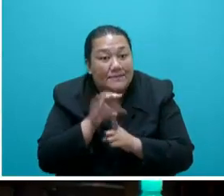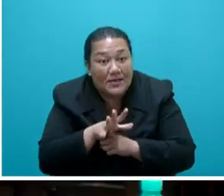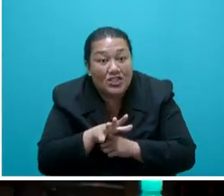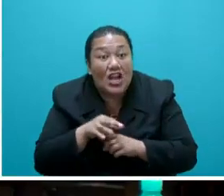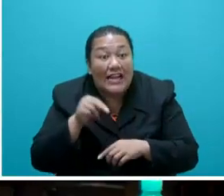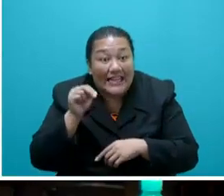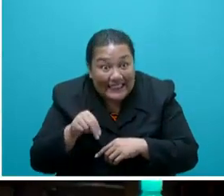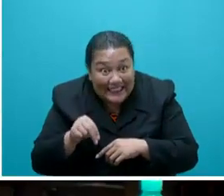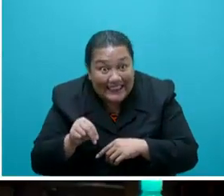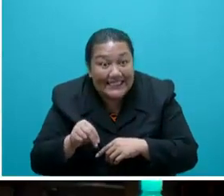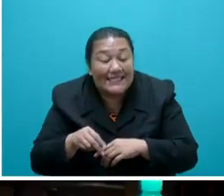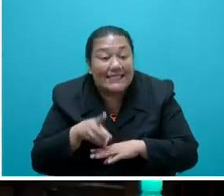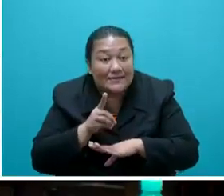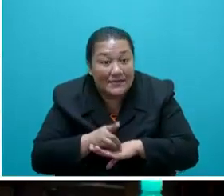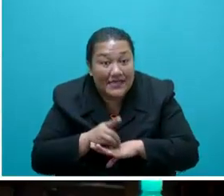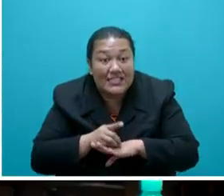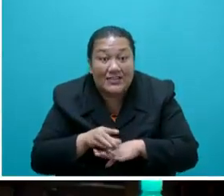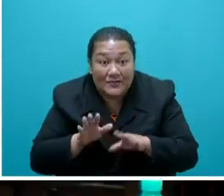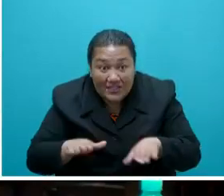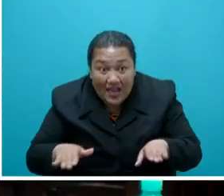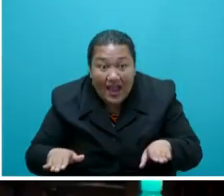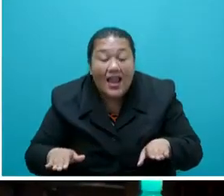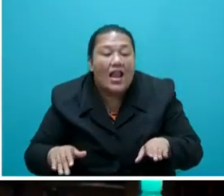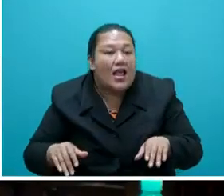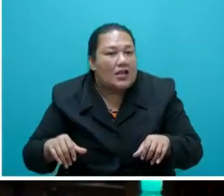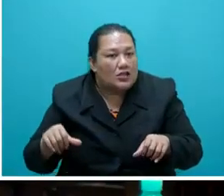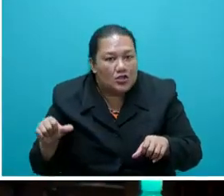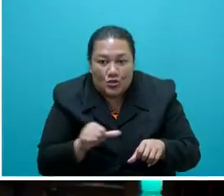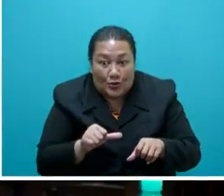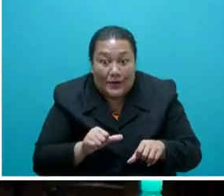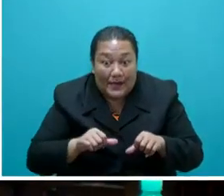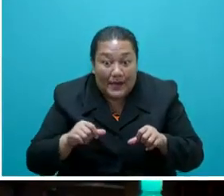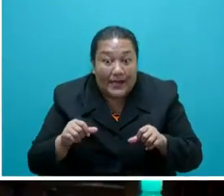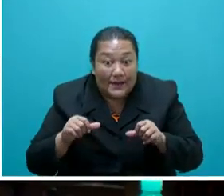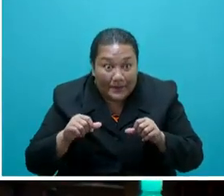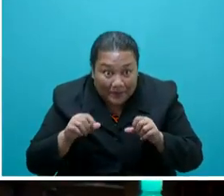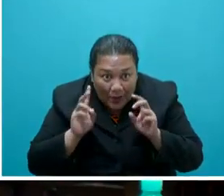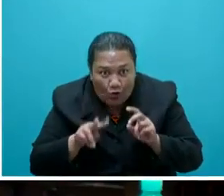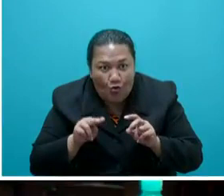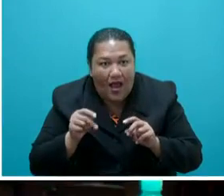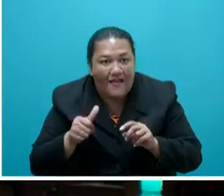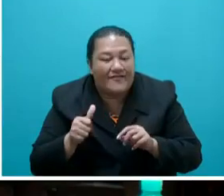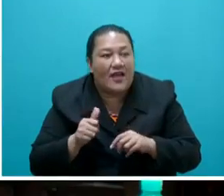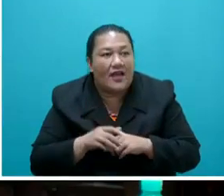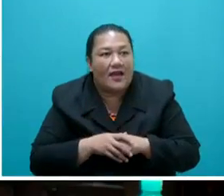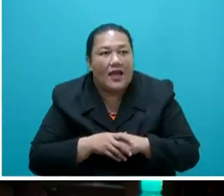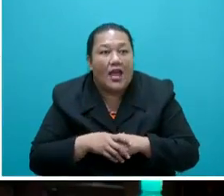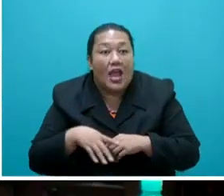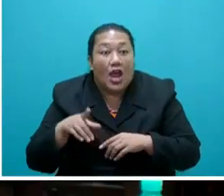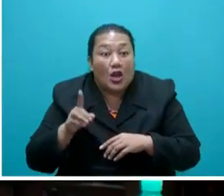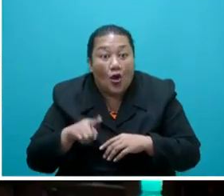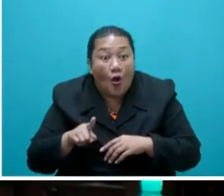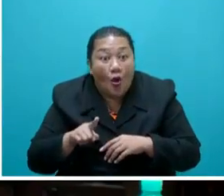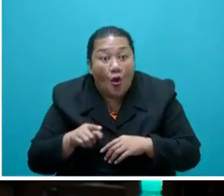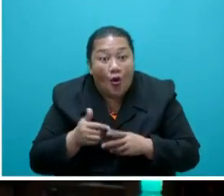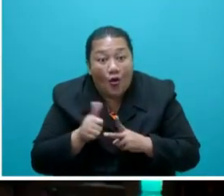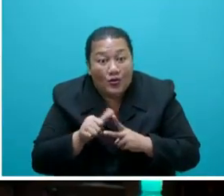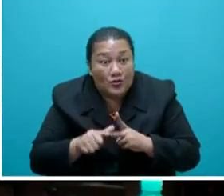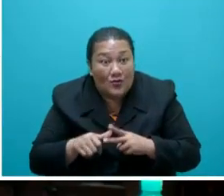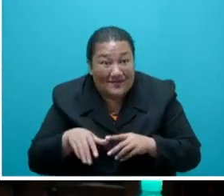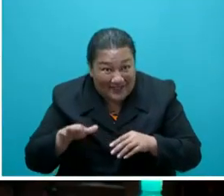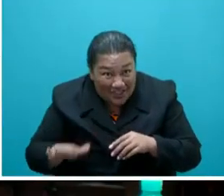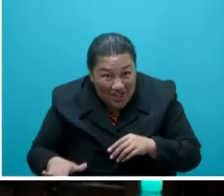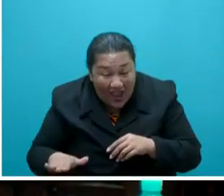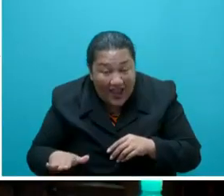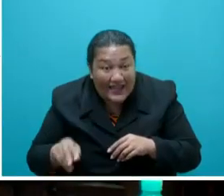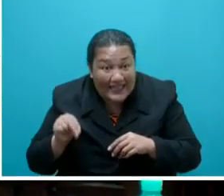accommodated. A child-sensitive social protection program is one which ensures that the rights of the child and takes into account all the factors